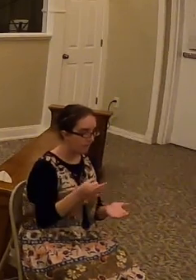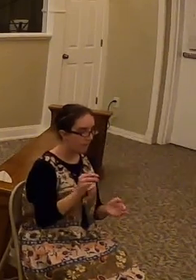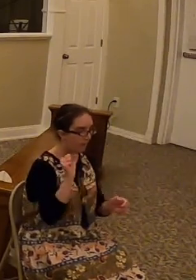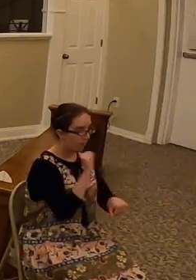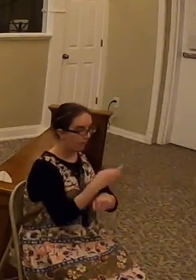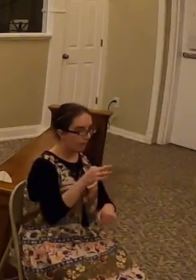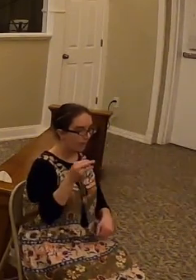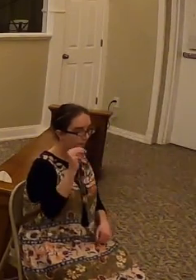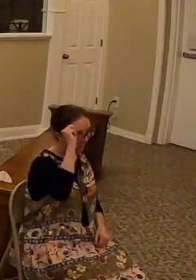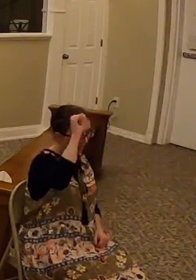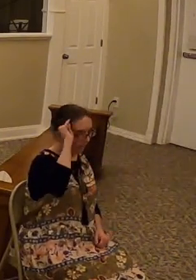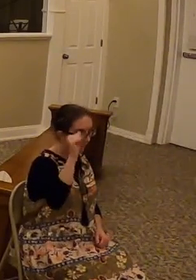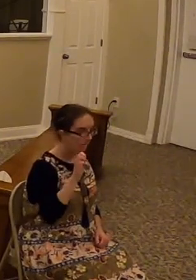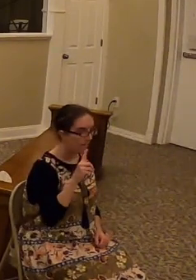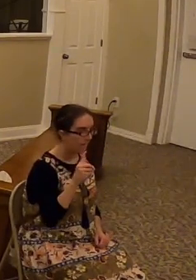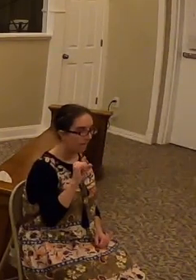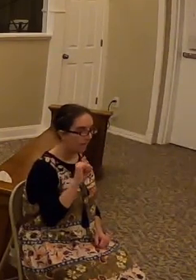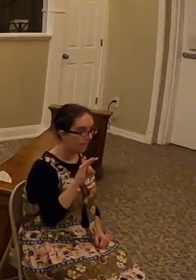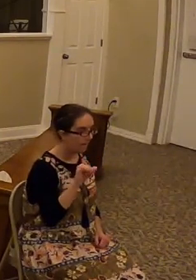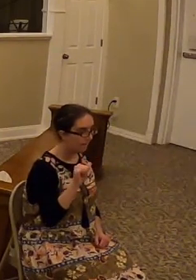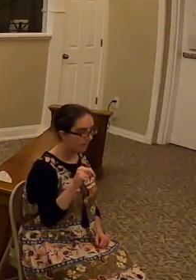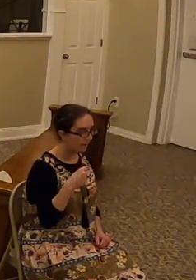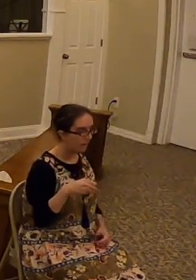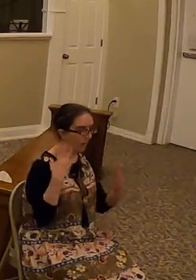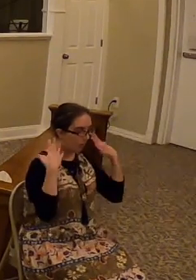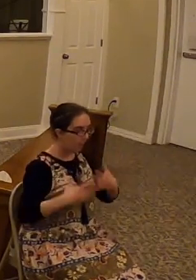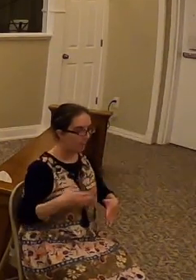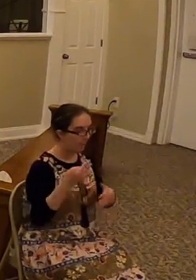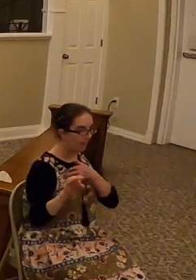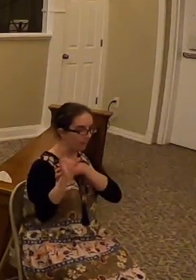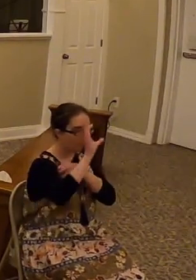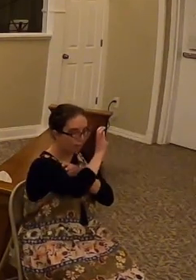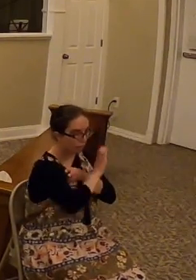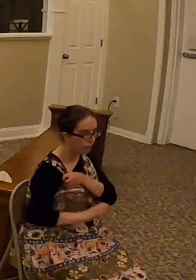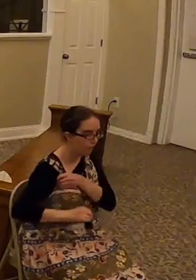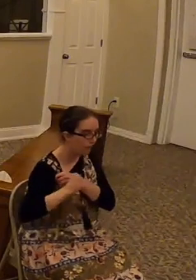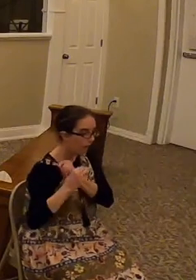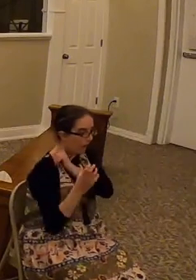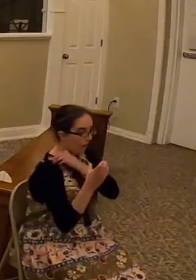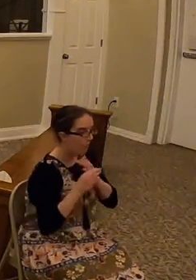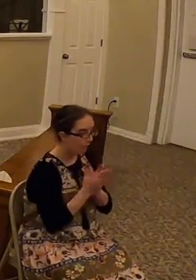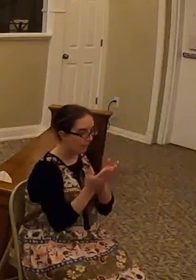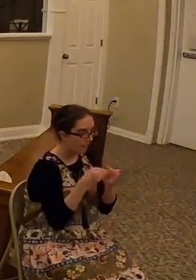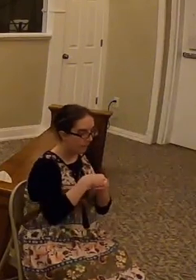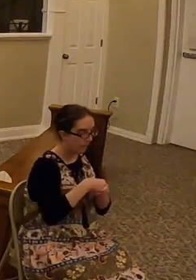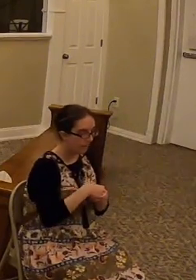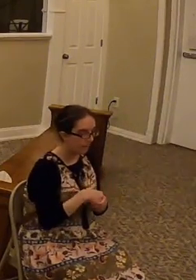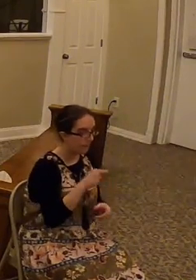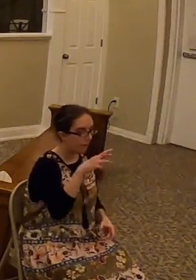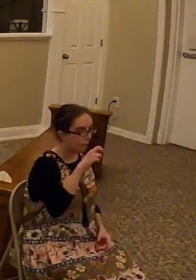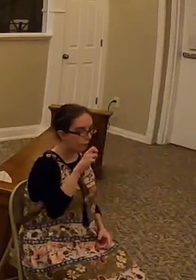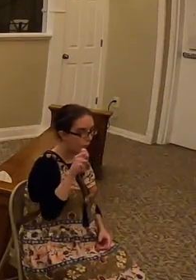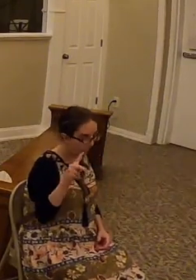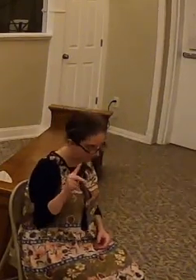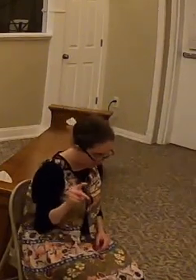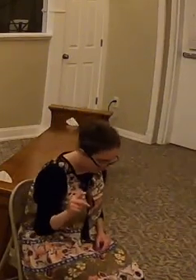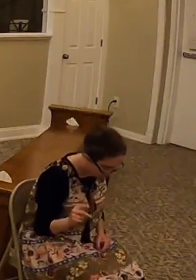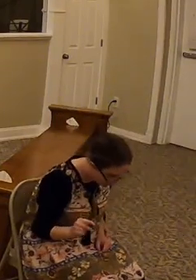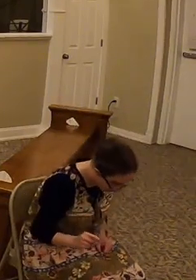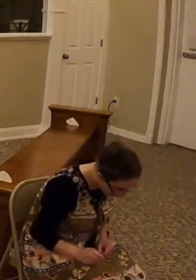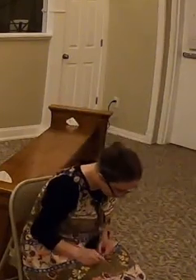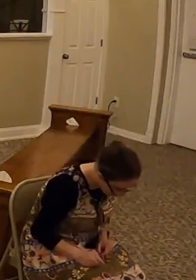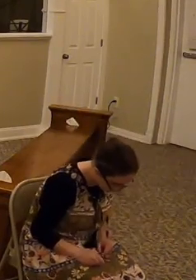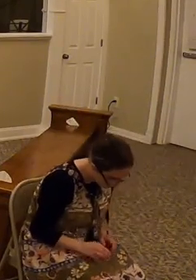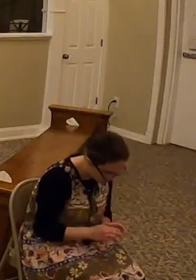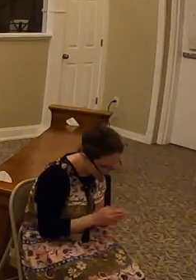of the ministry, for the edifying of the body of Christ. Now, I want to read that in the original Greek. In the original